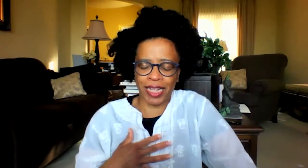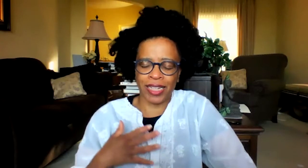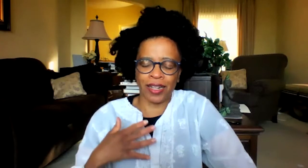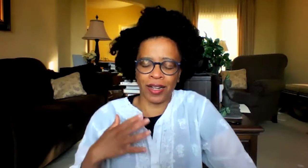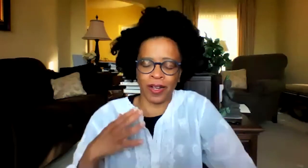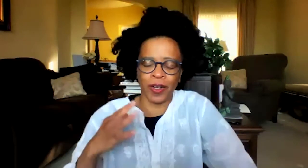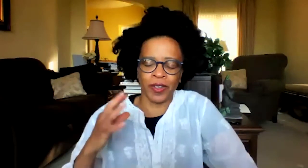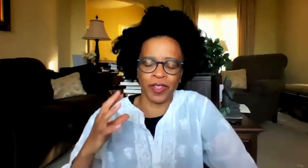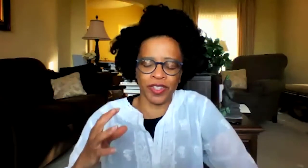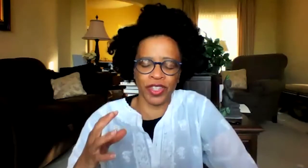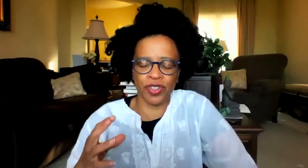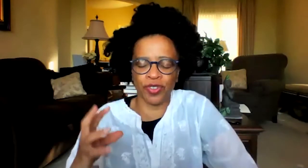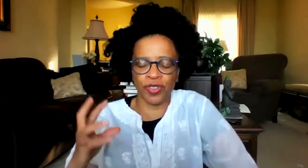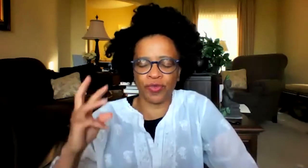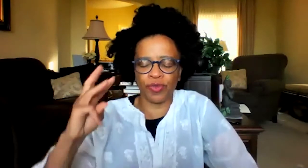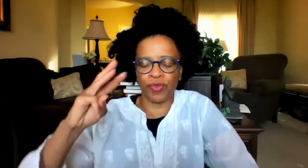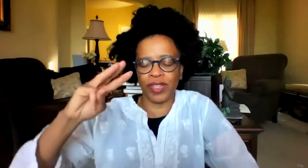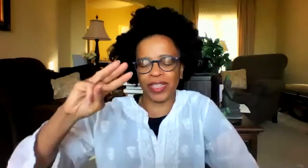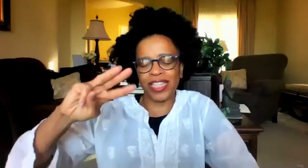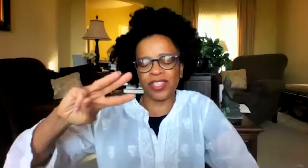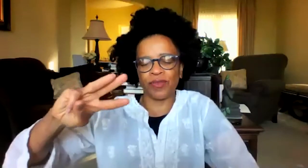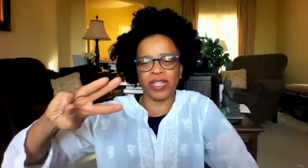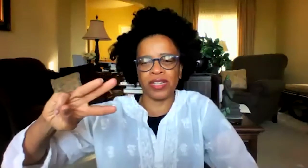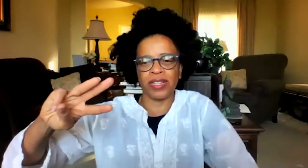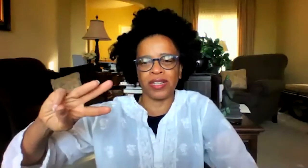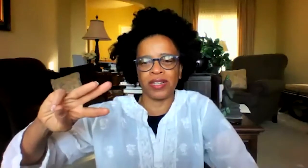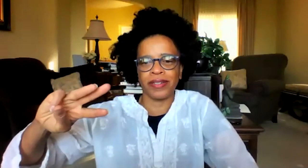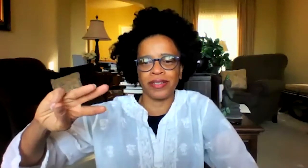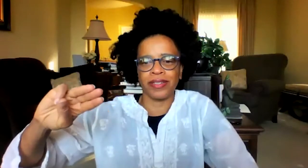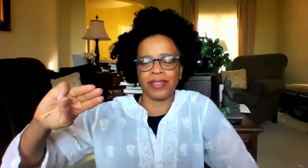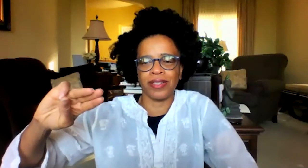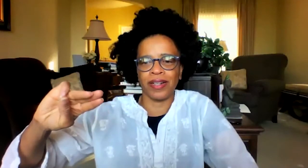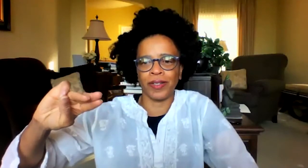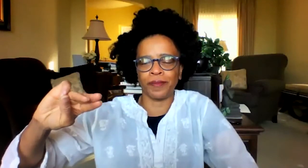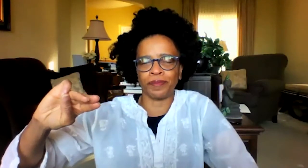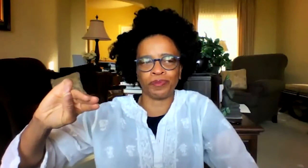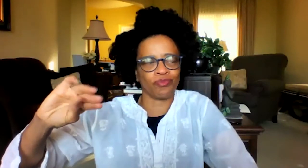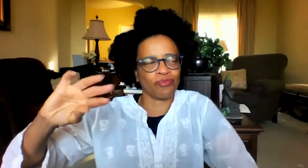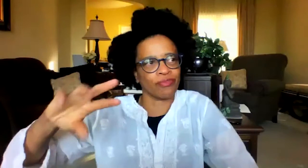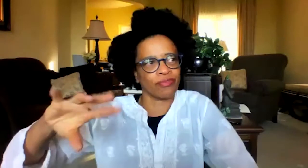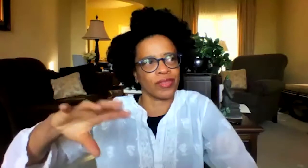looking at these issues through at least three